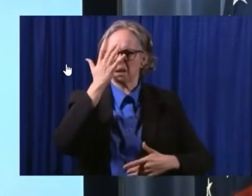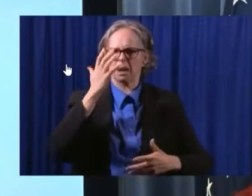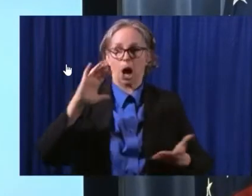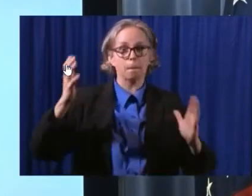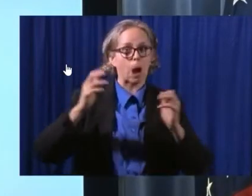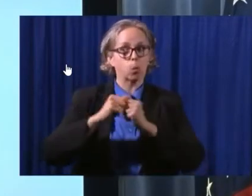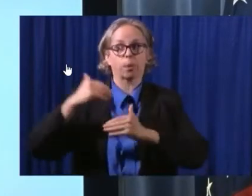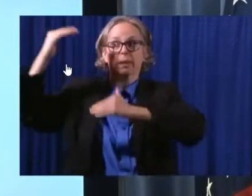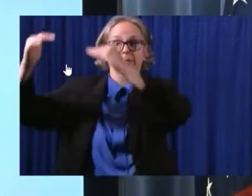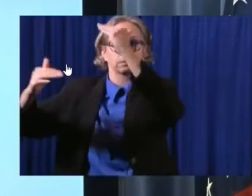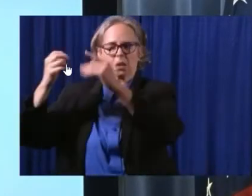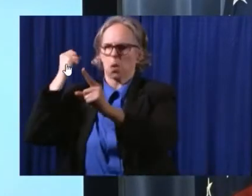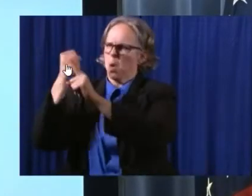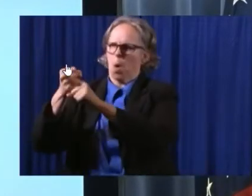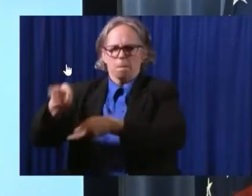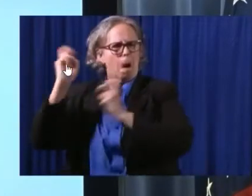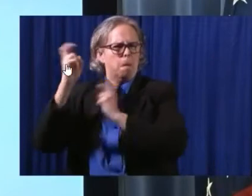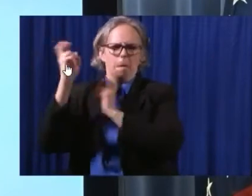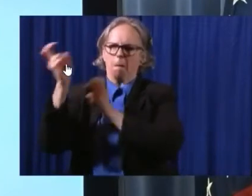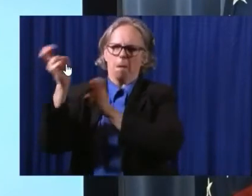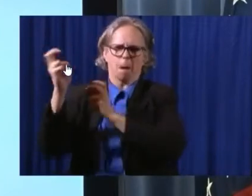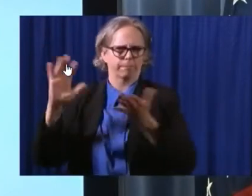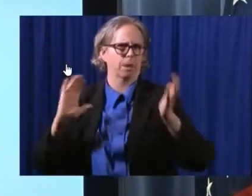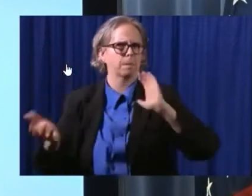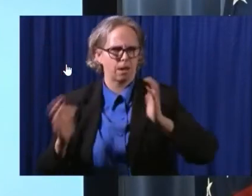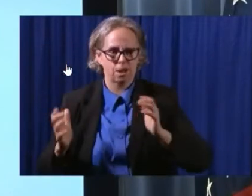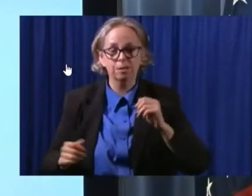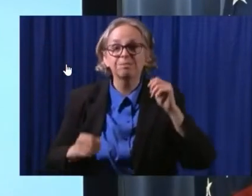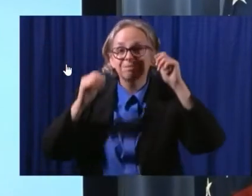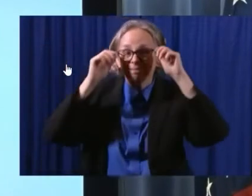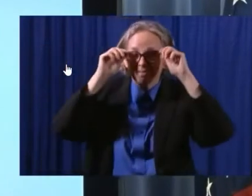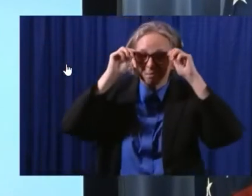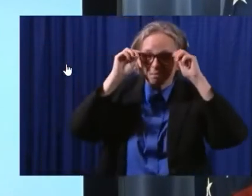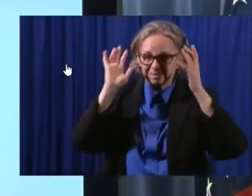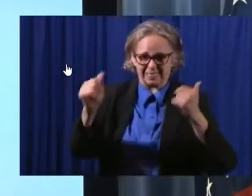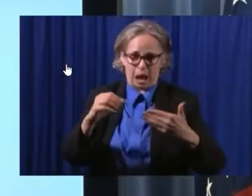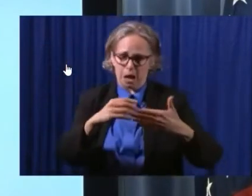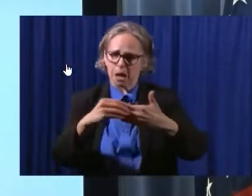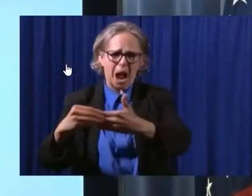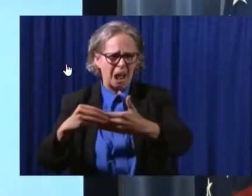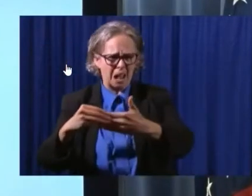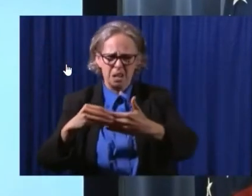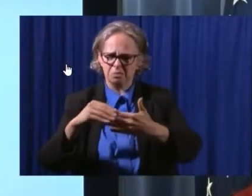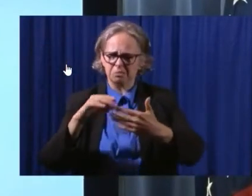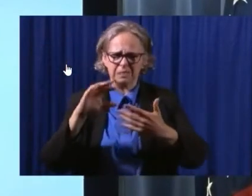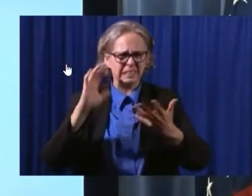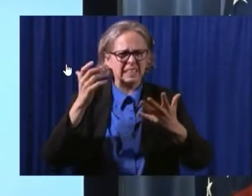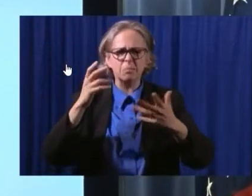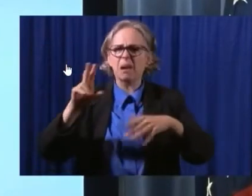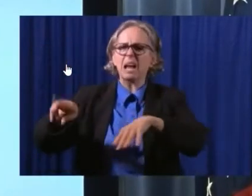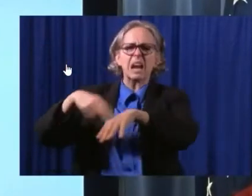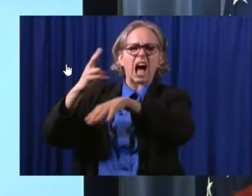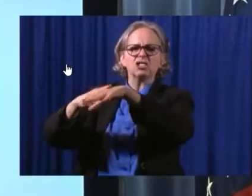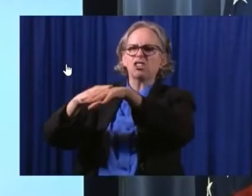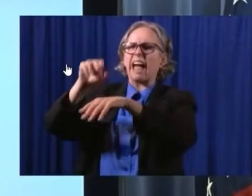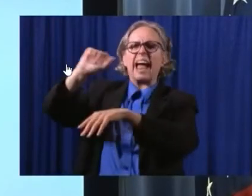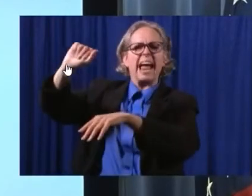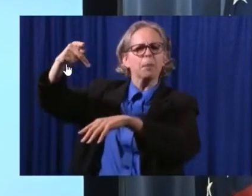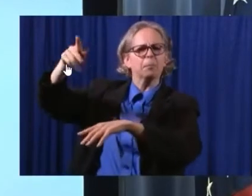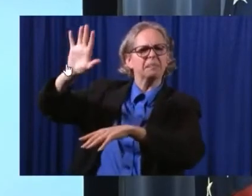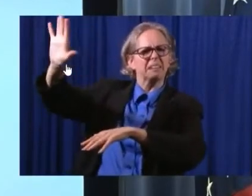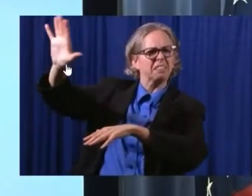Ohio guidelines that, again, sort of mimic the national AAP guidelines are endorsed by the Ohio chapter of the American Academy of